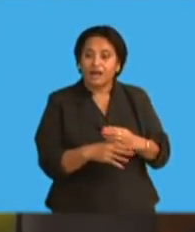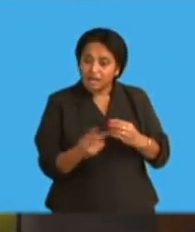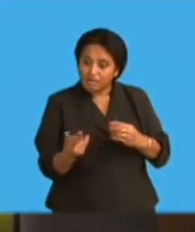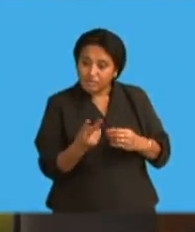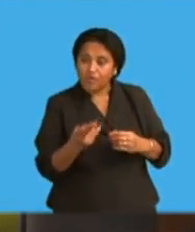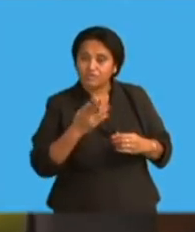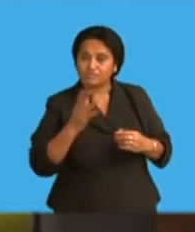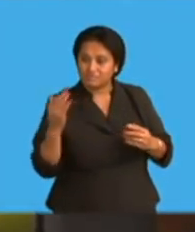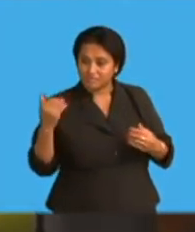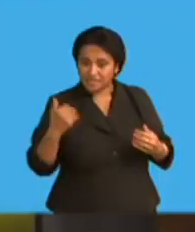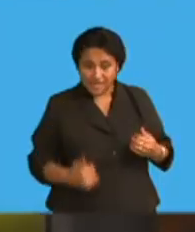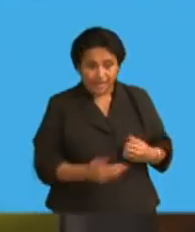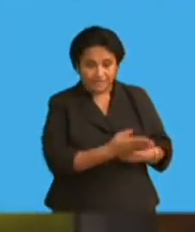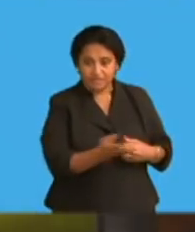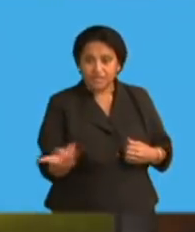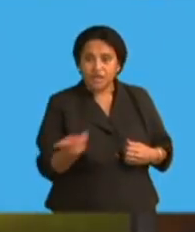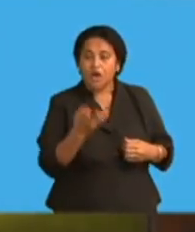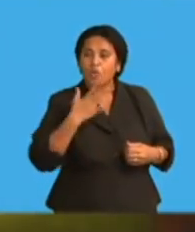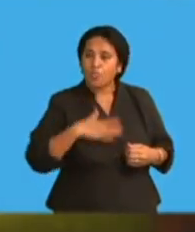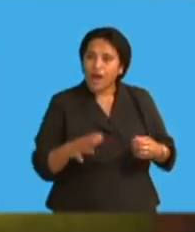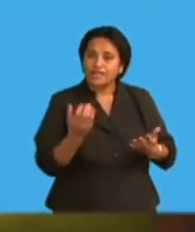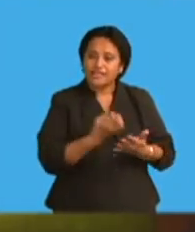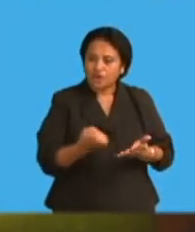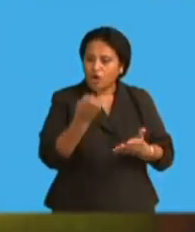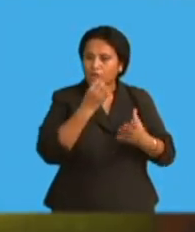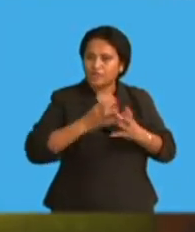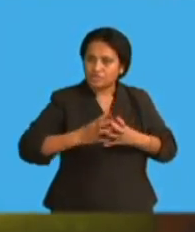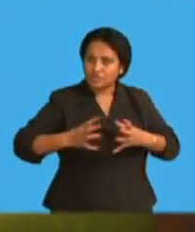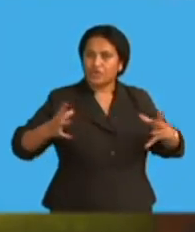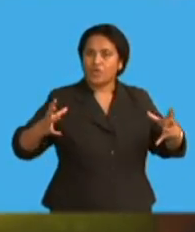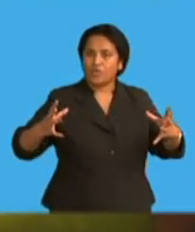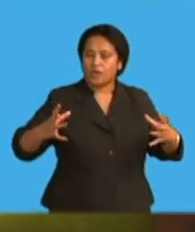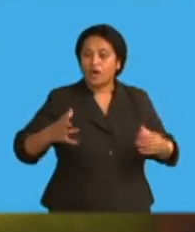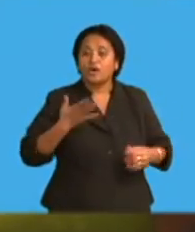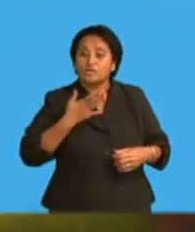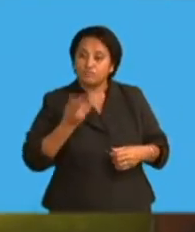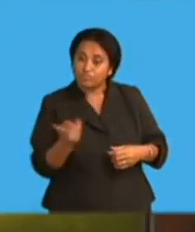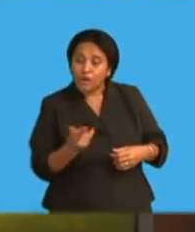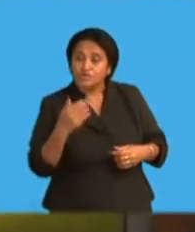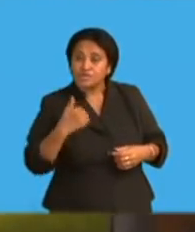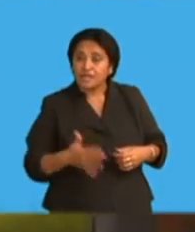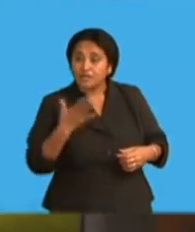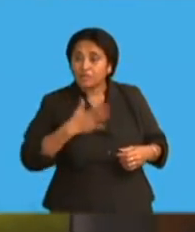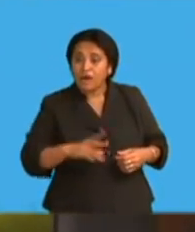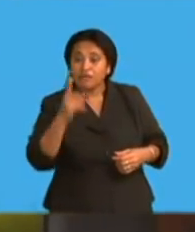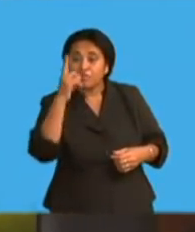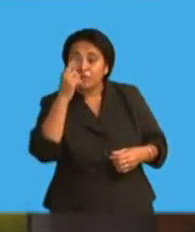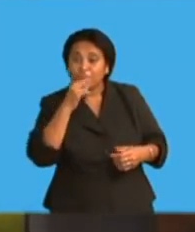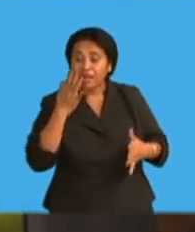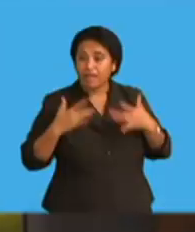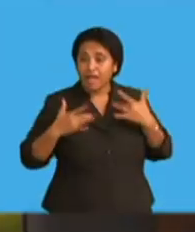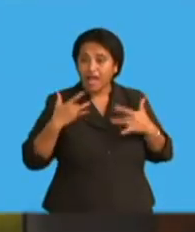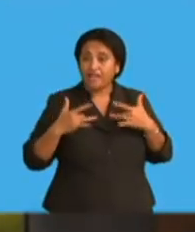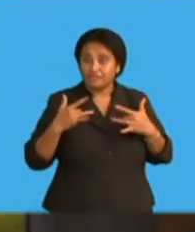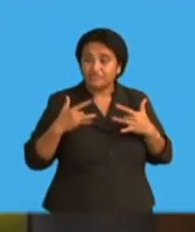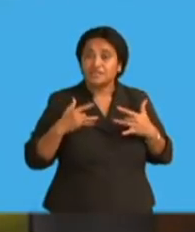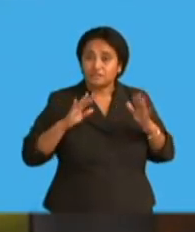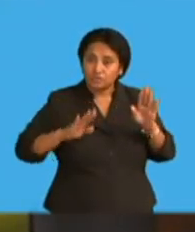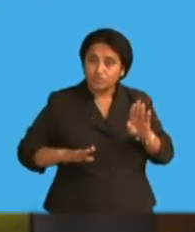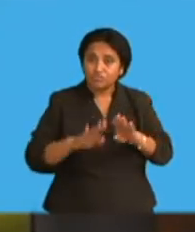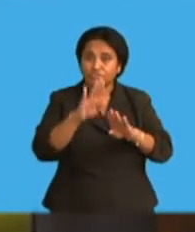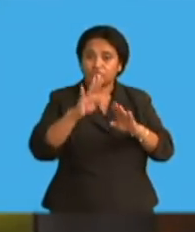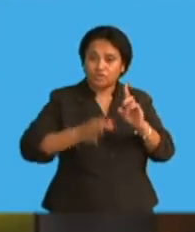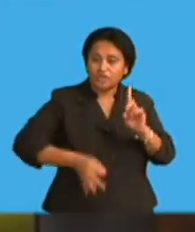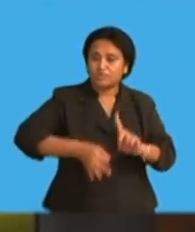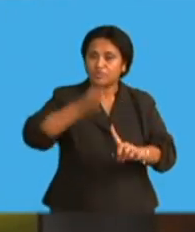the economy to grow. Both sides want people's livelihoods to increase. Both sides, most people, we want to get rid of